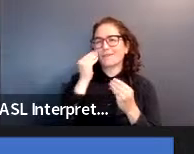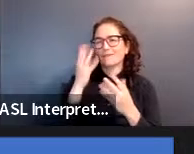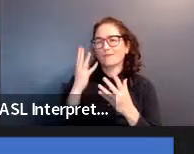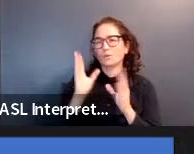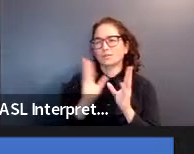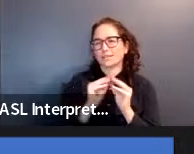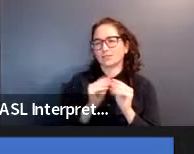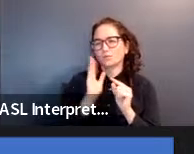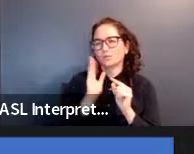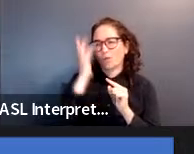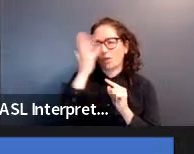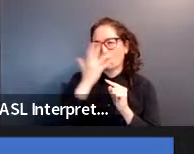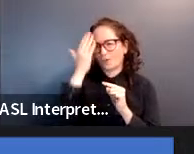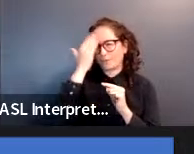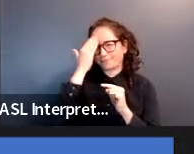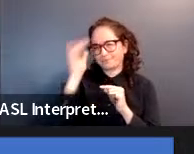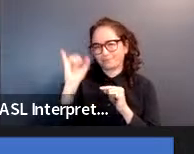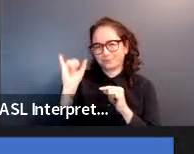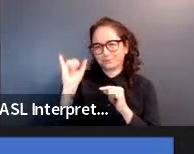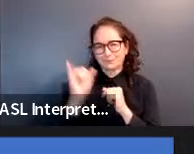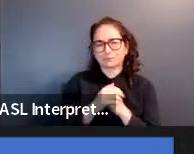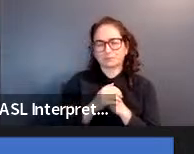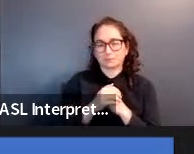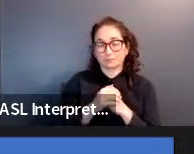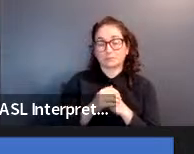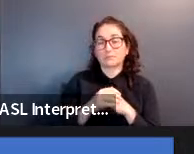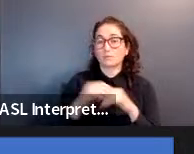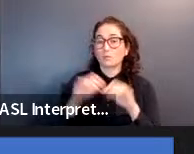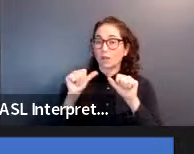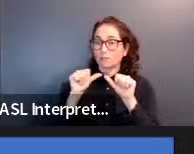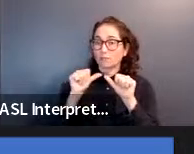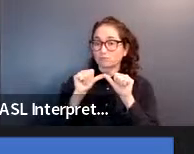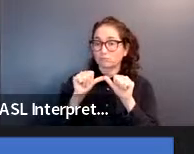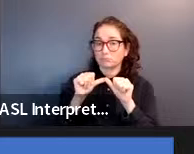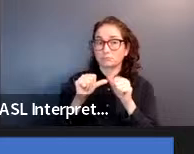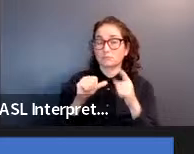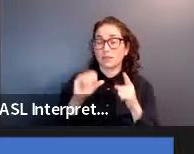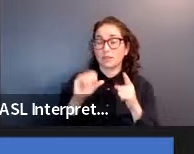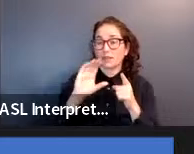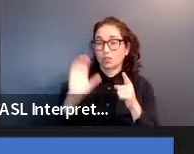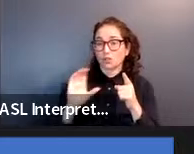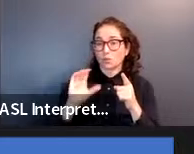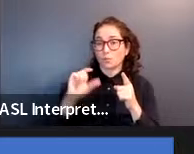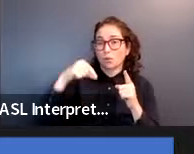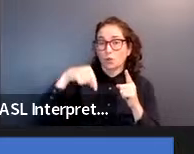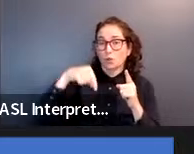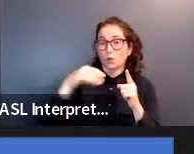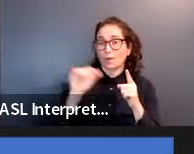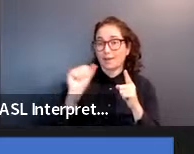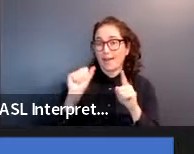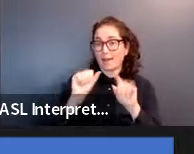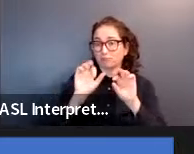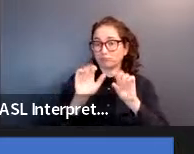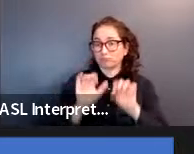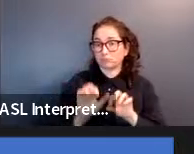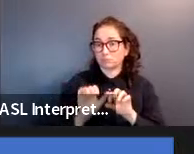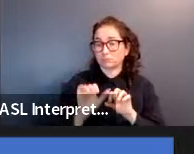to you. You can continue using the Zoom Q&A feature to